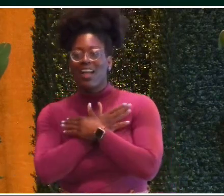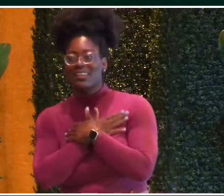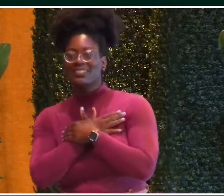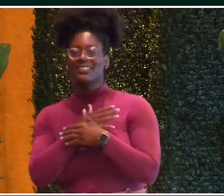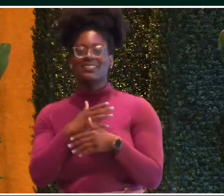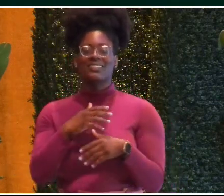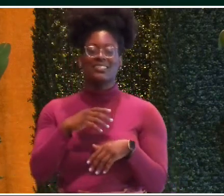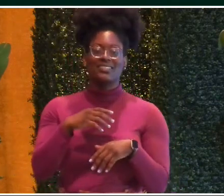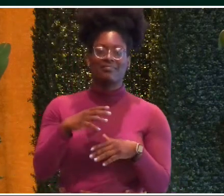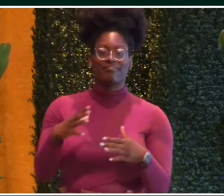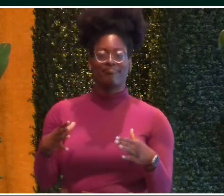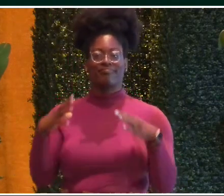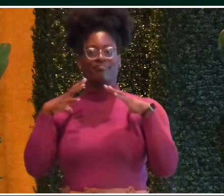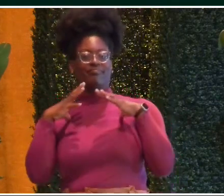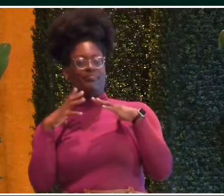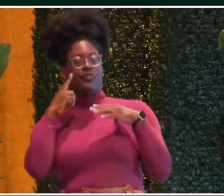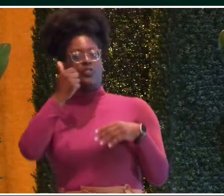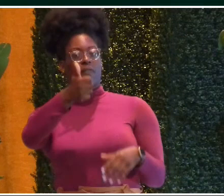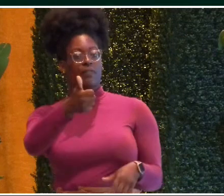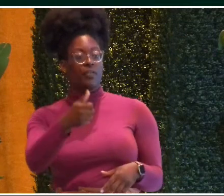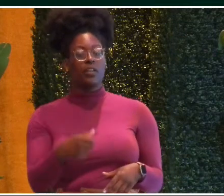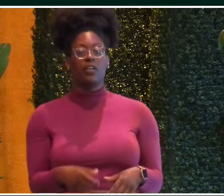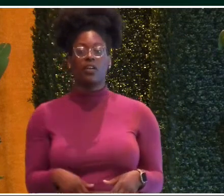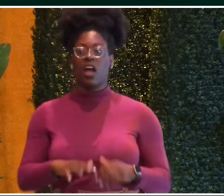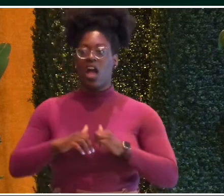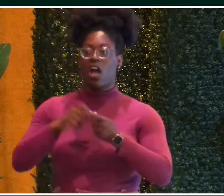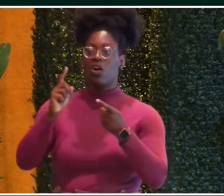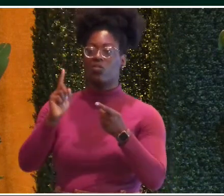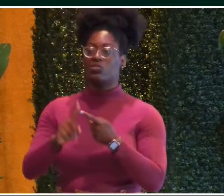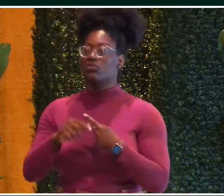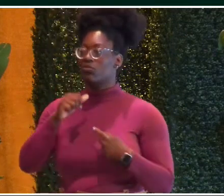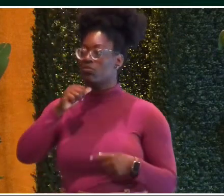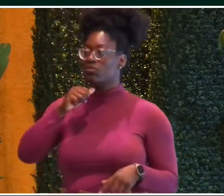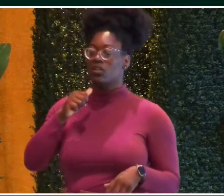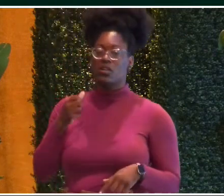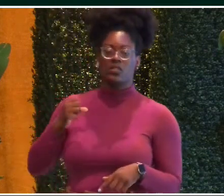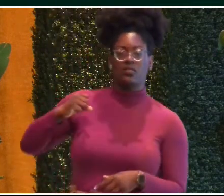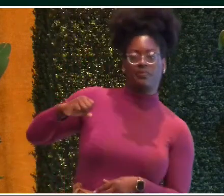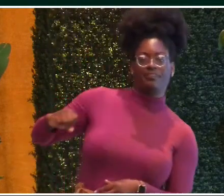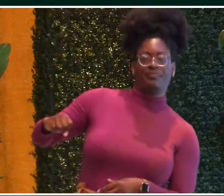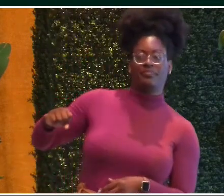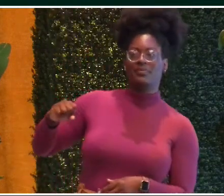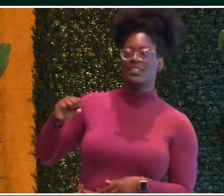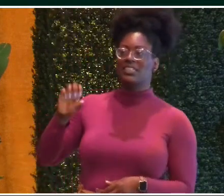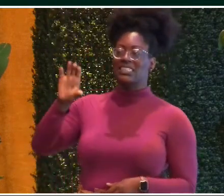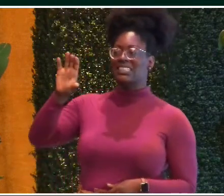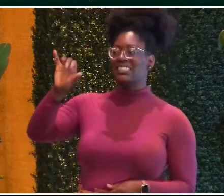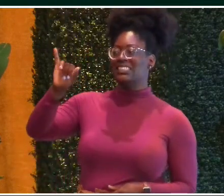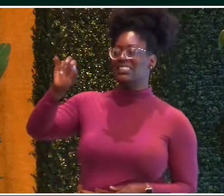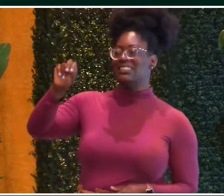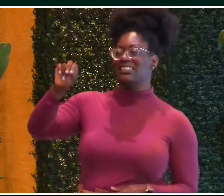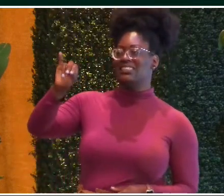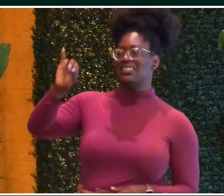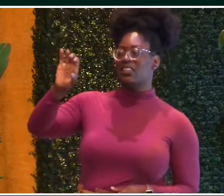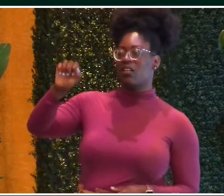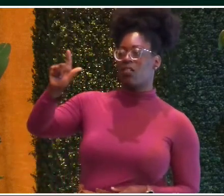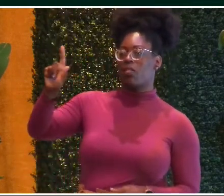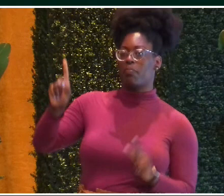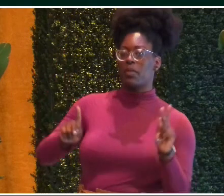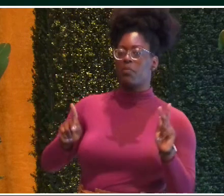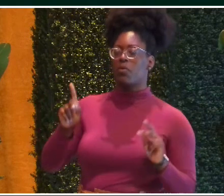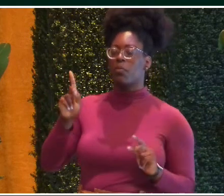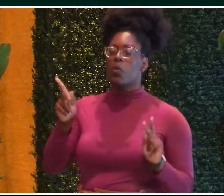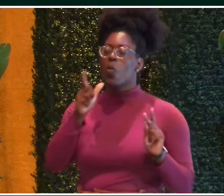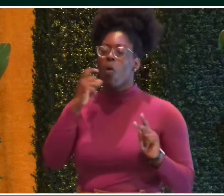of it was about rejecting cynical people. I'm not saying reject critical people. I'm saying reject cynical